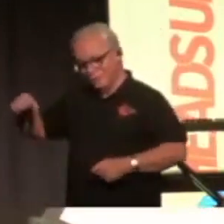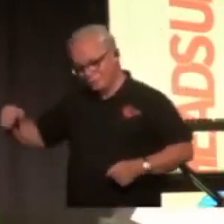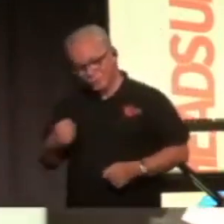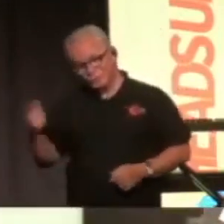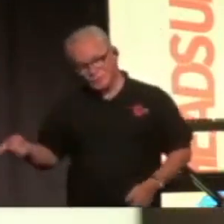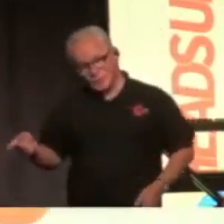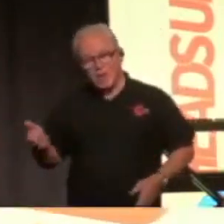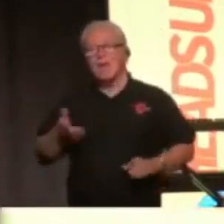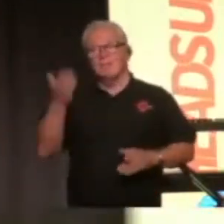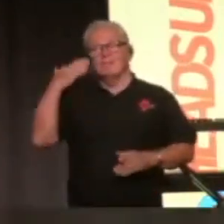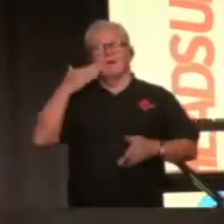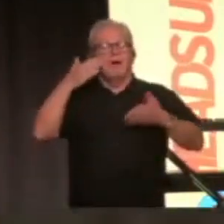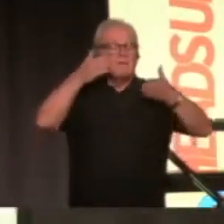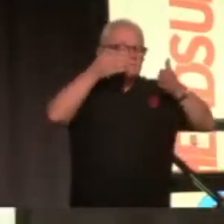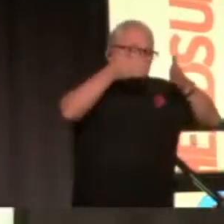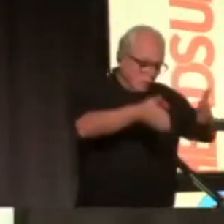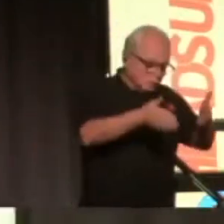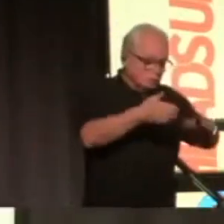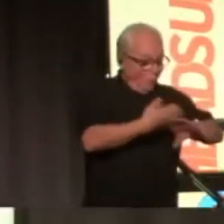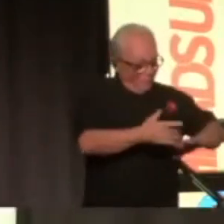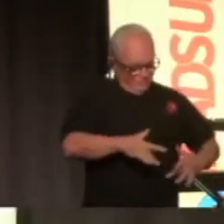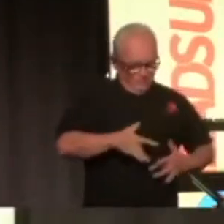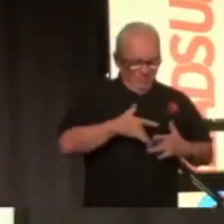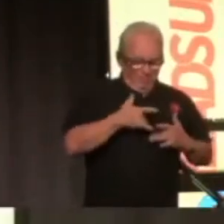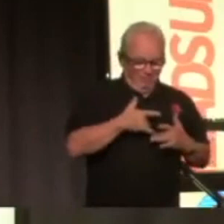We've been focused on how we feel.